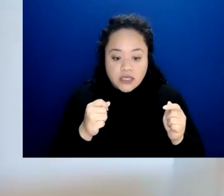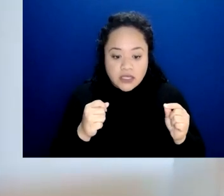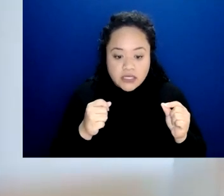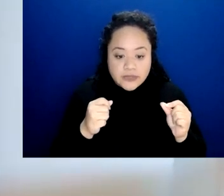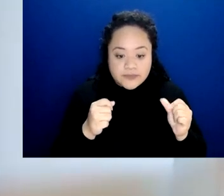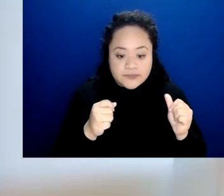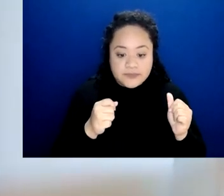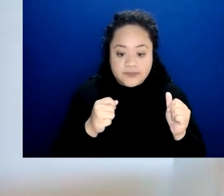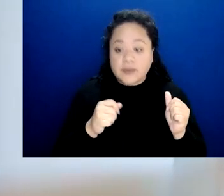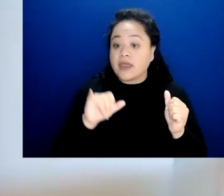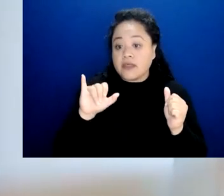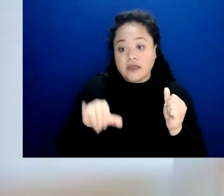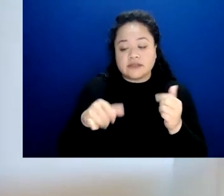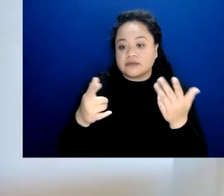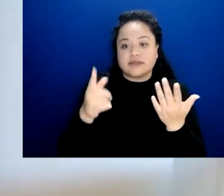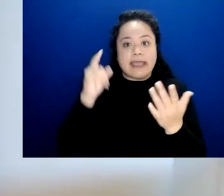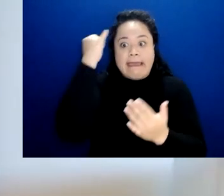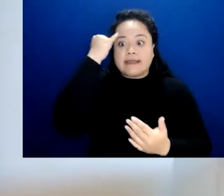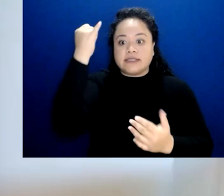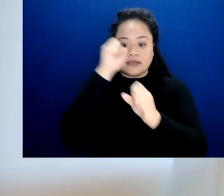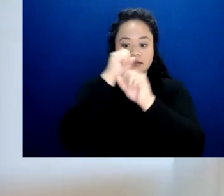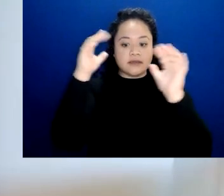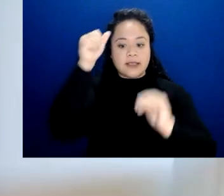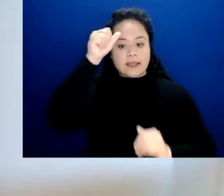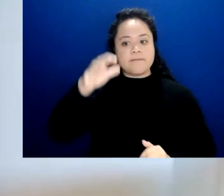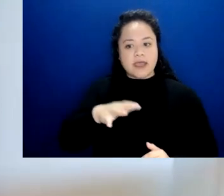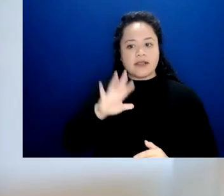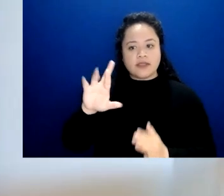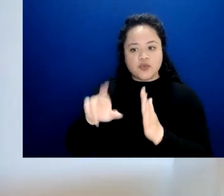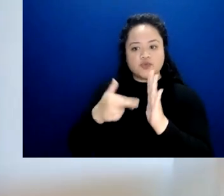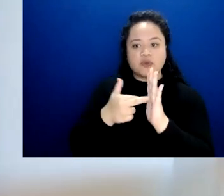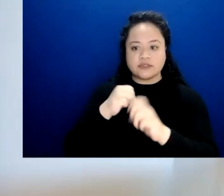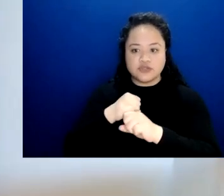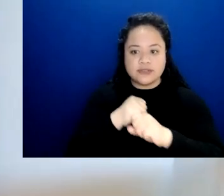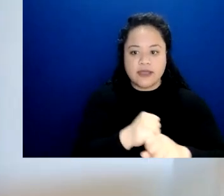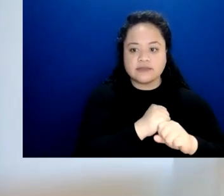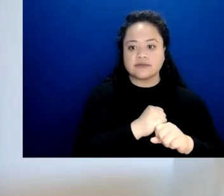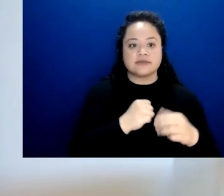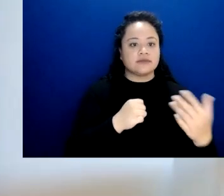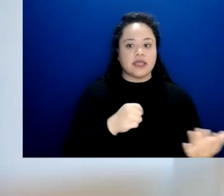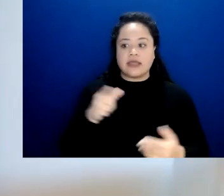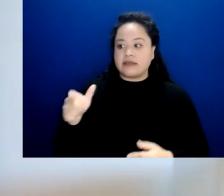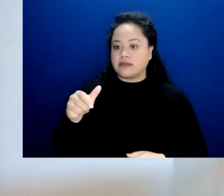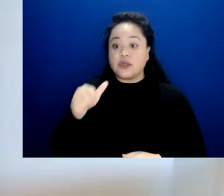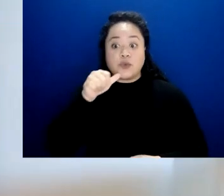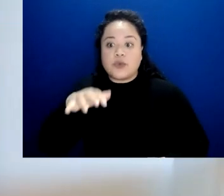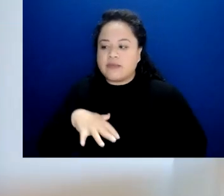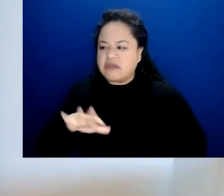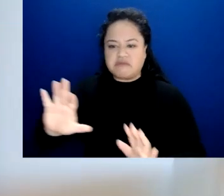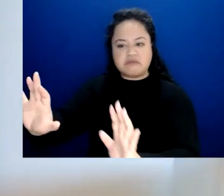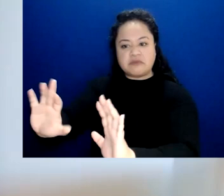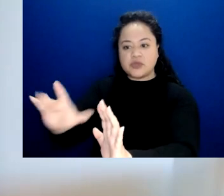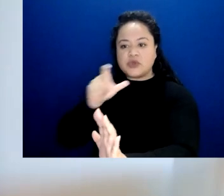to protect, men are there to do everything, and we legally prohibited women from participating in voting and working